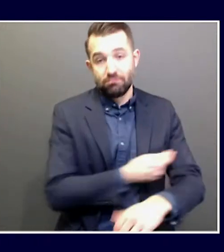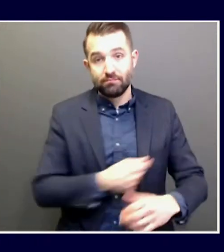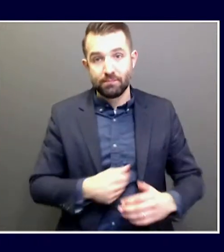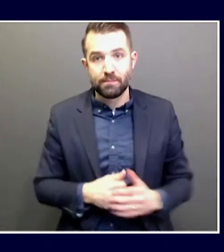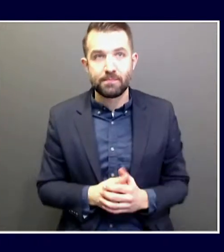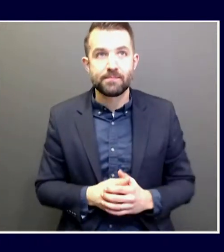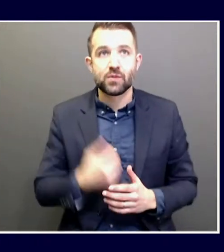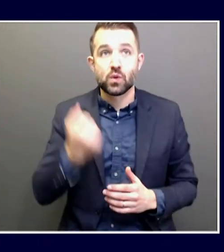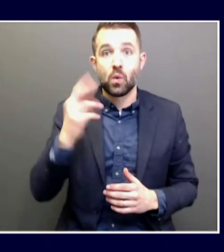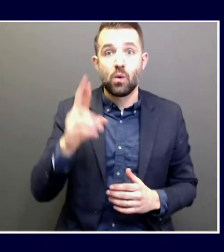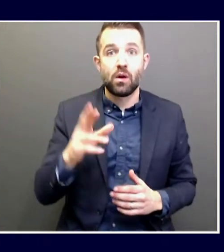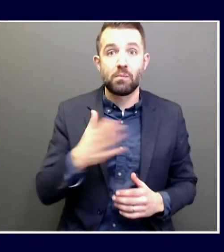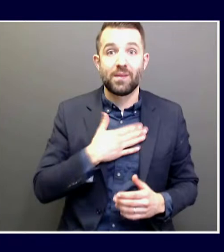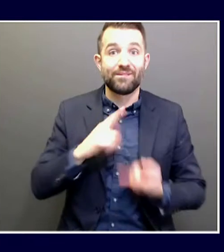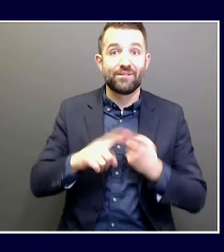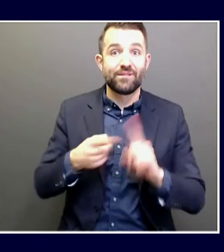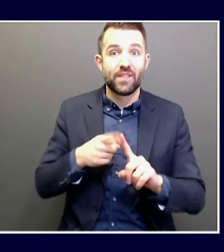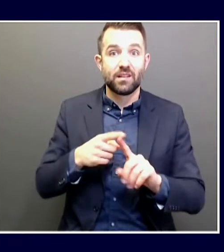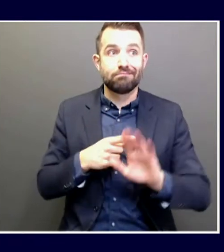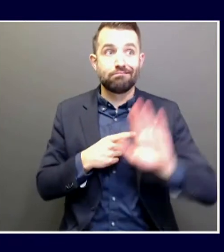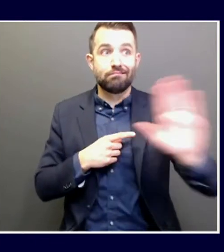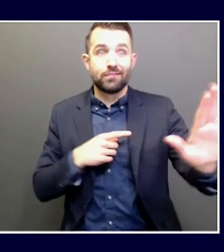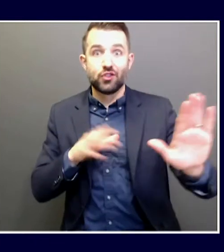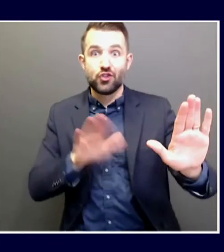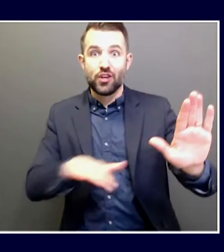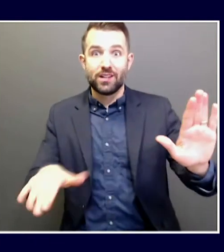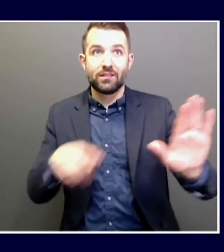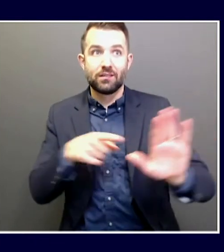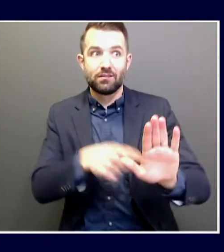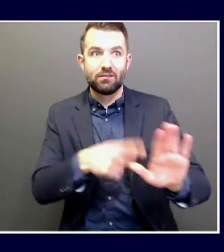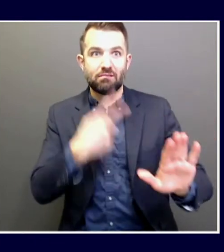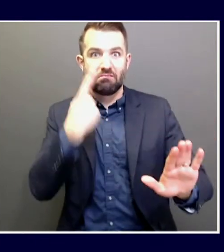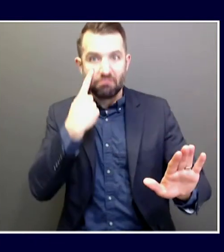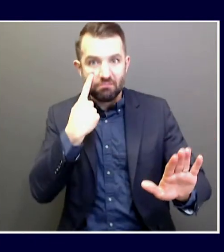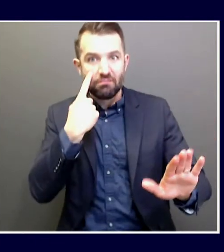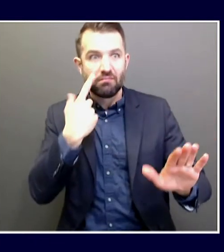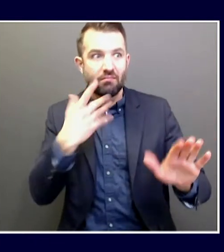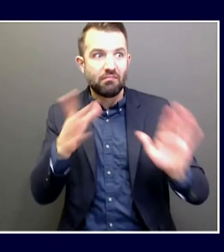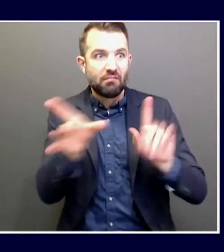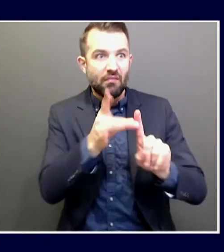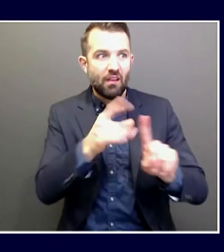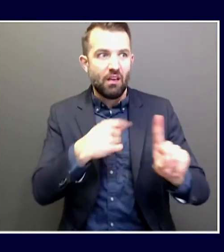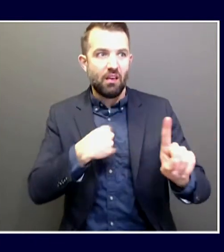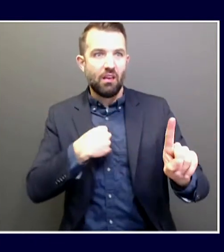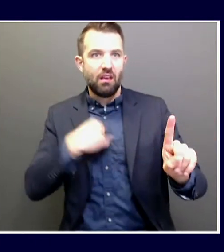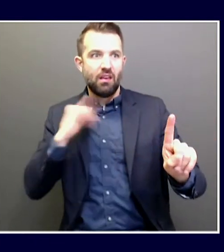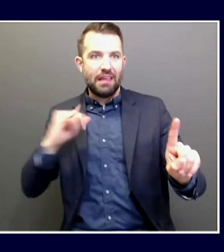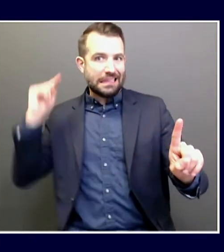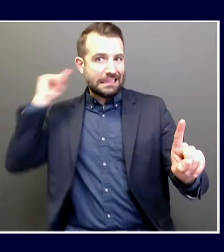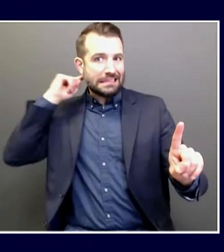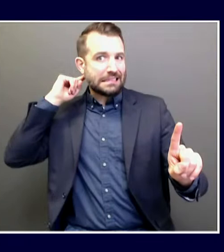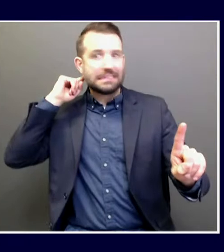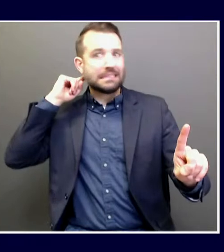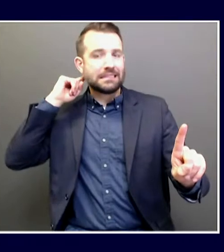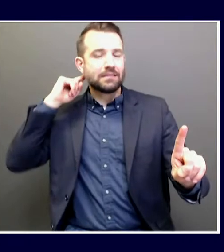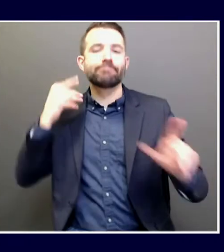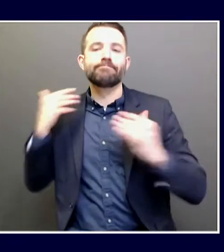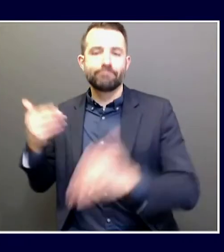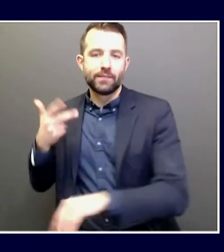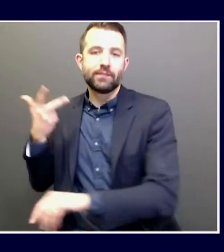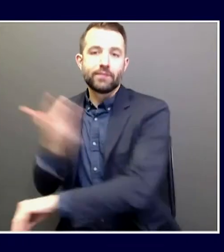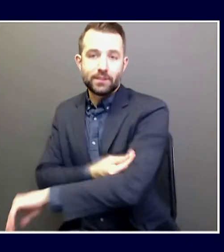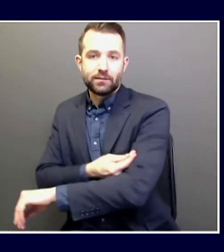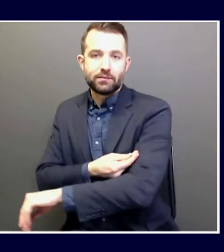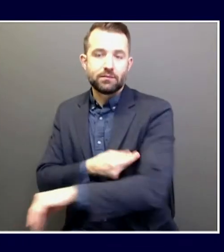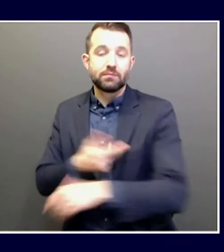mind. So we're not giving up. We want every single person to get vaccinated in the state who's eligible, and we're going to keep doing our part, educate,